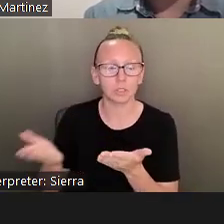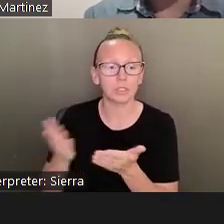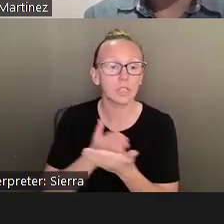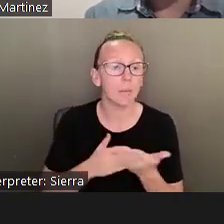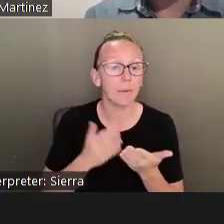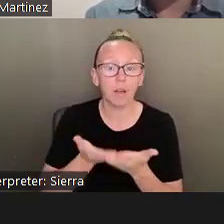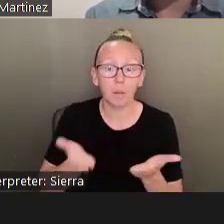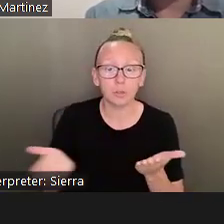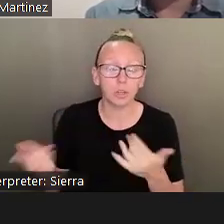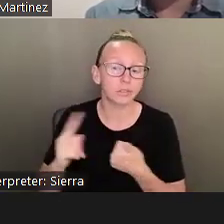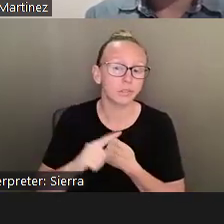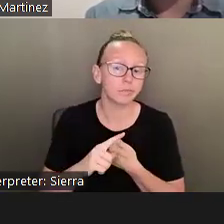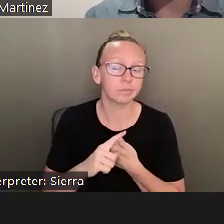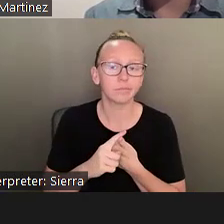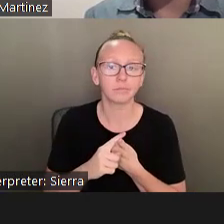woven